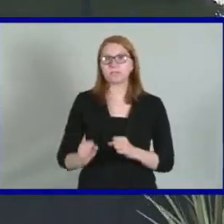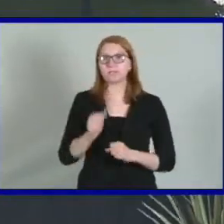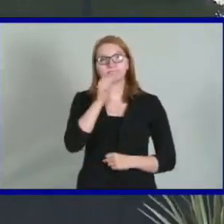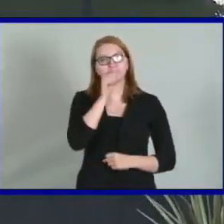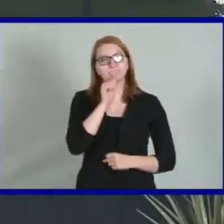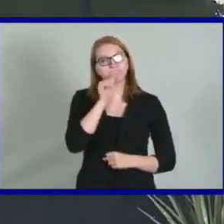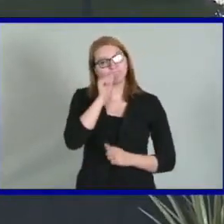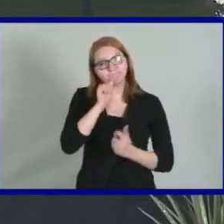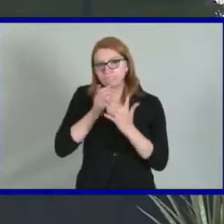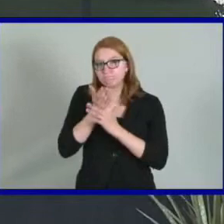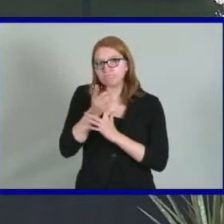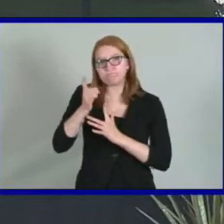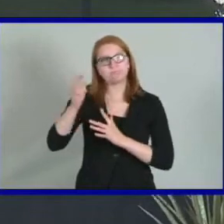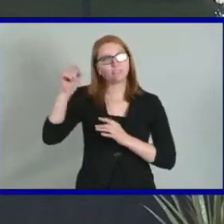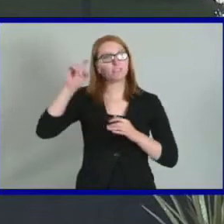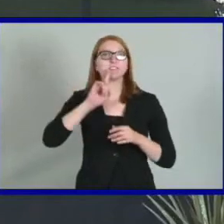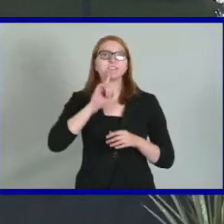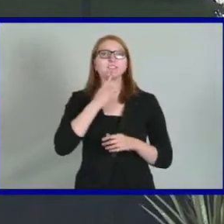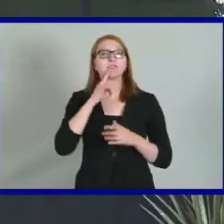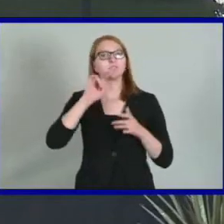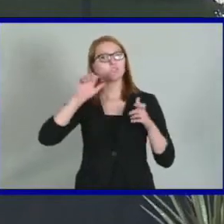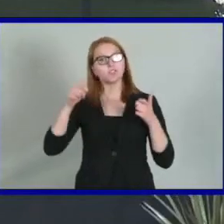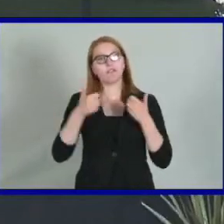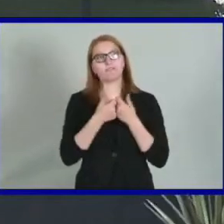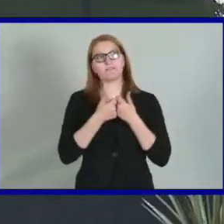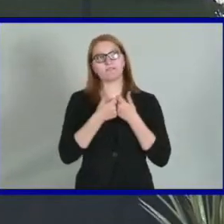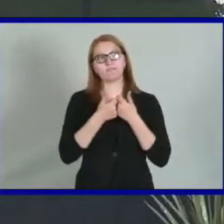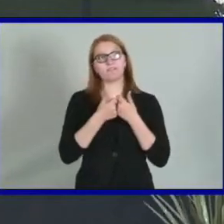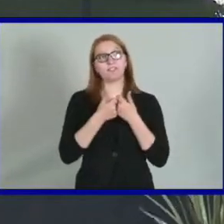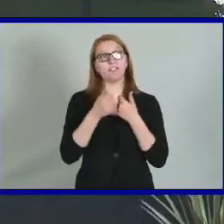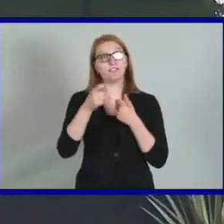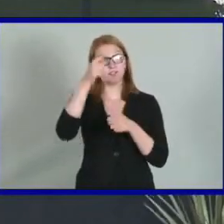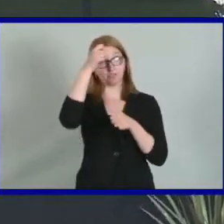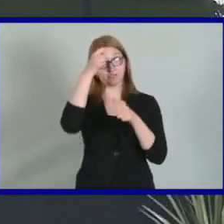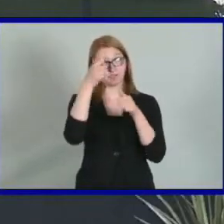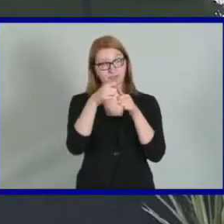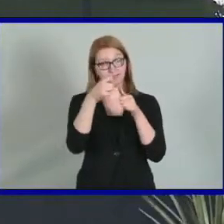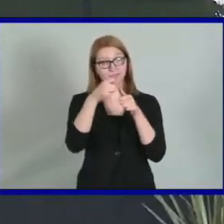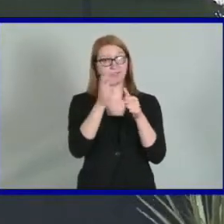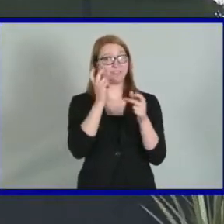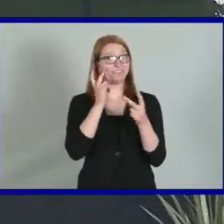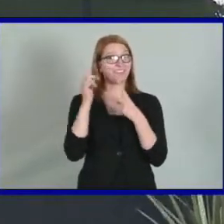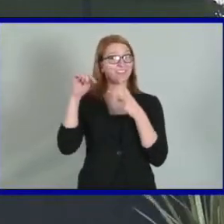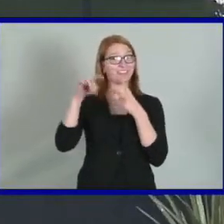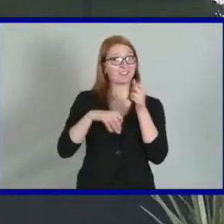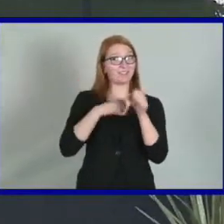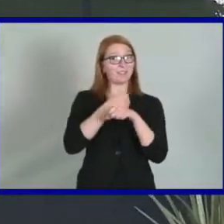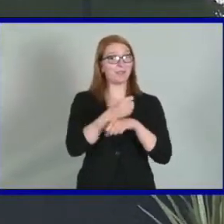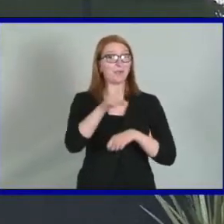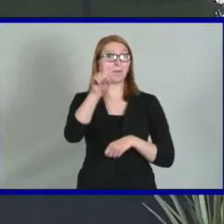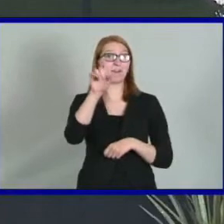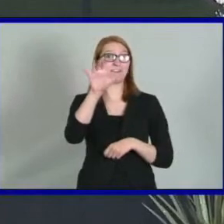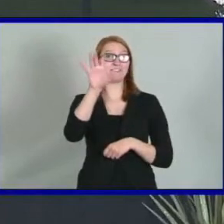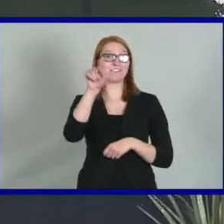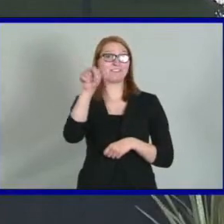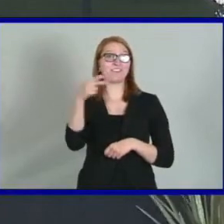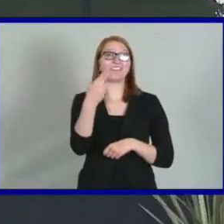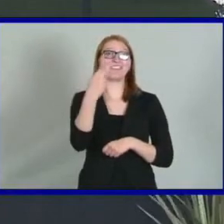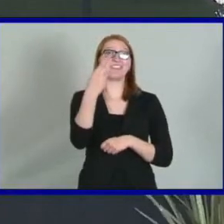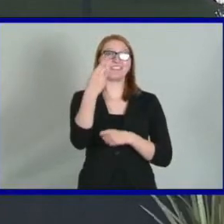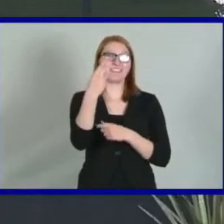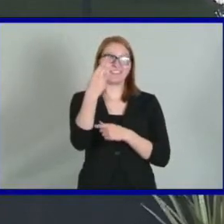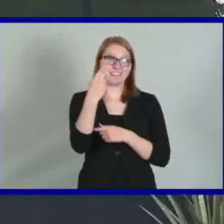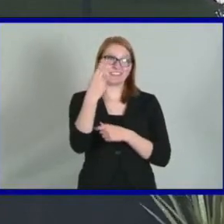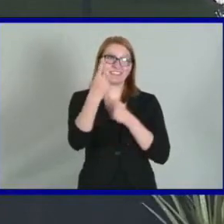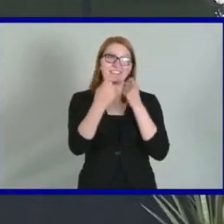unprecedented challenges. It will also be remembered as our sesquicentennial class, as this past year marked